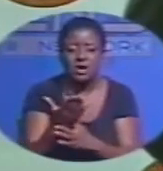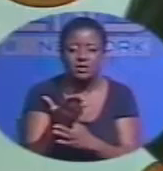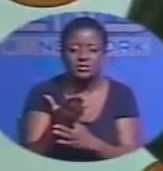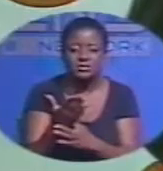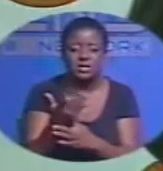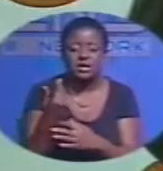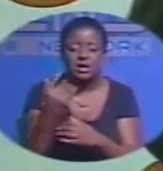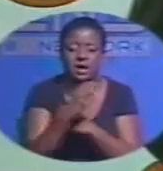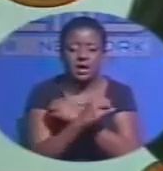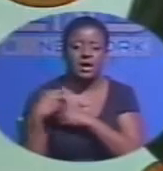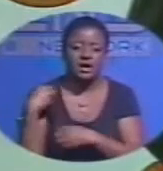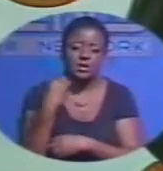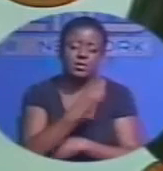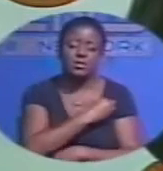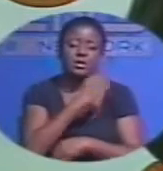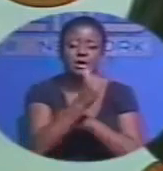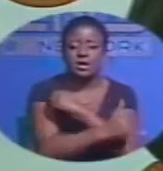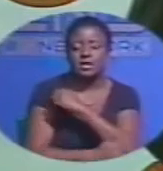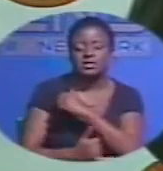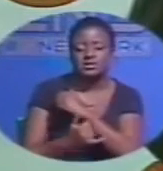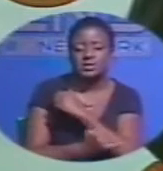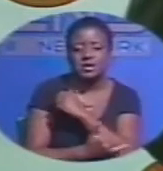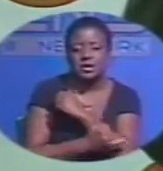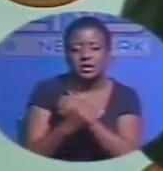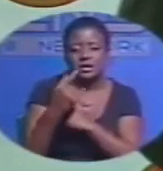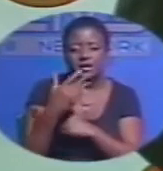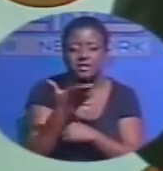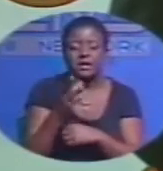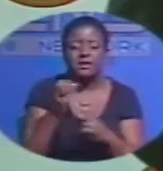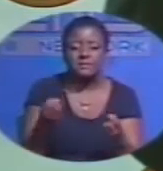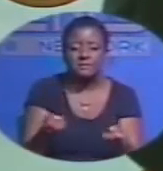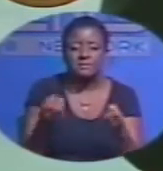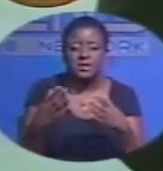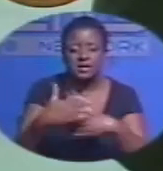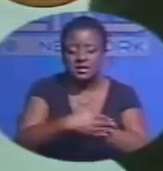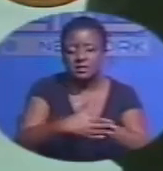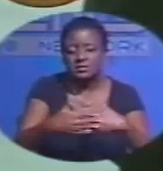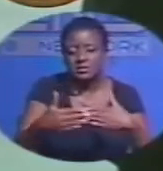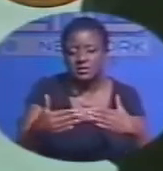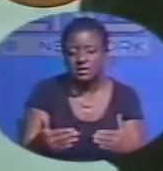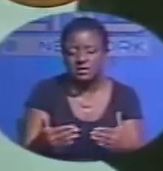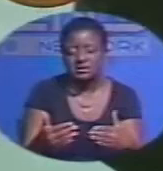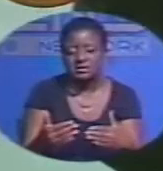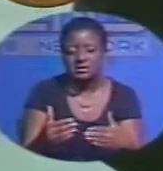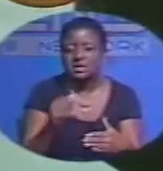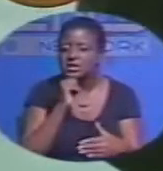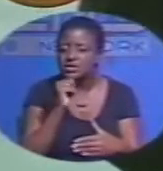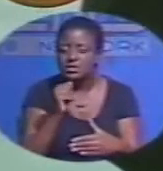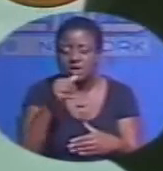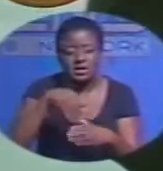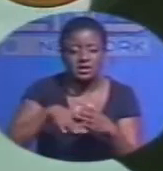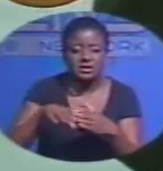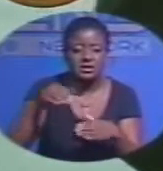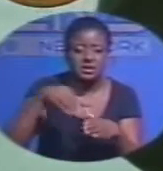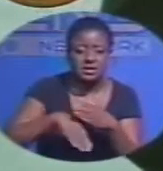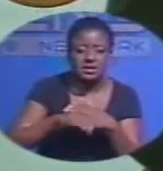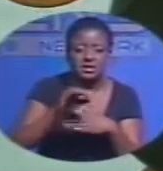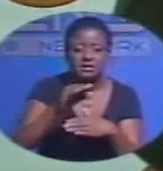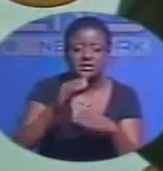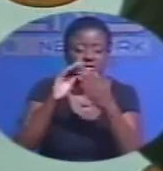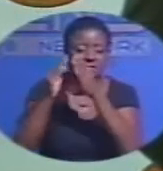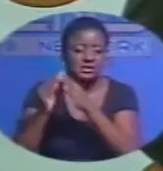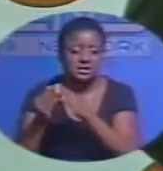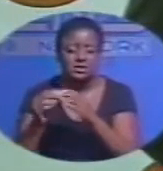of our country. Because there are many communities that perhaps are not a part of the inner city who need the same